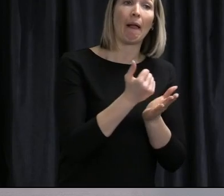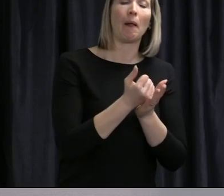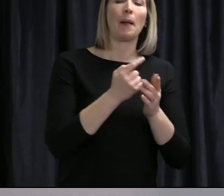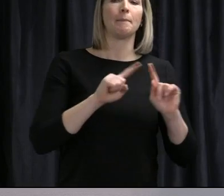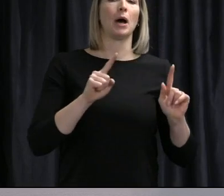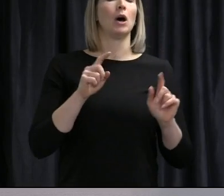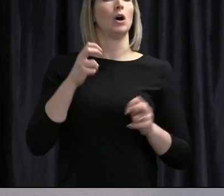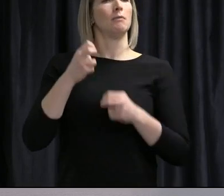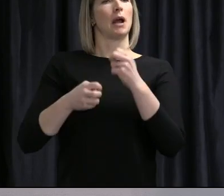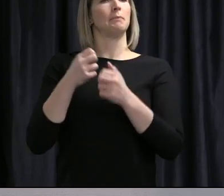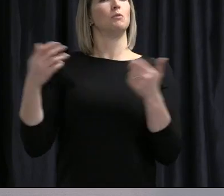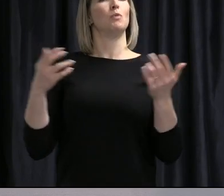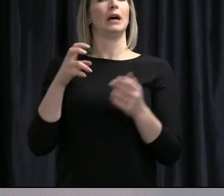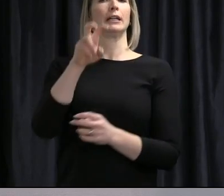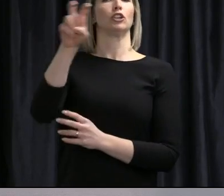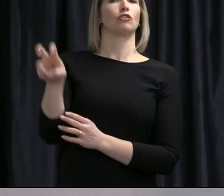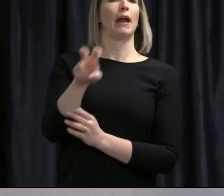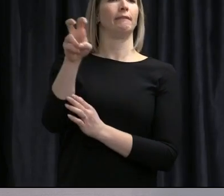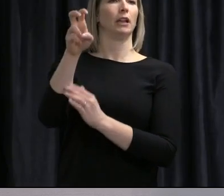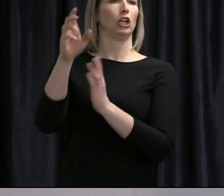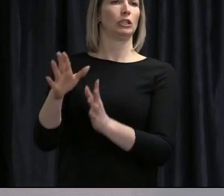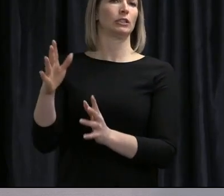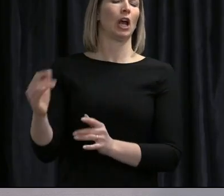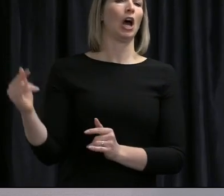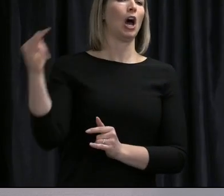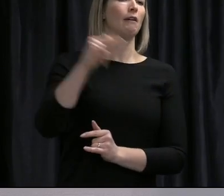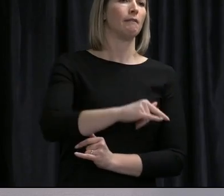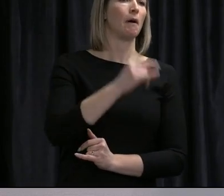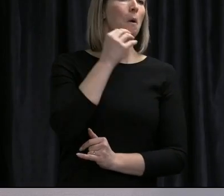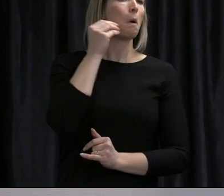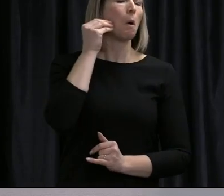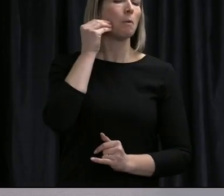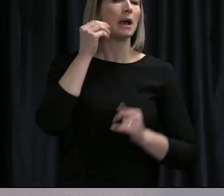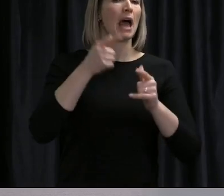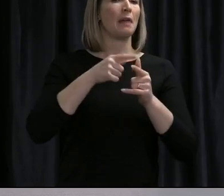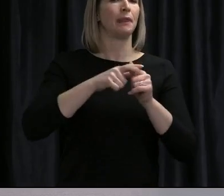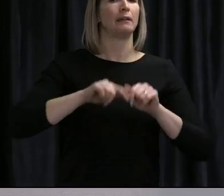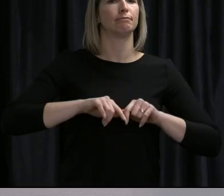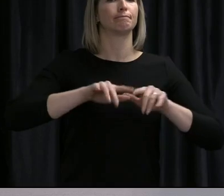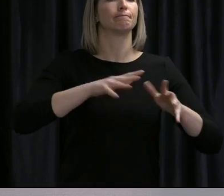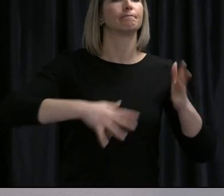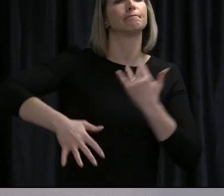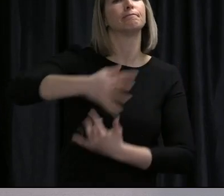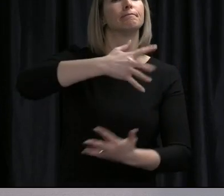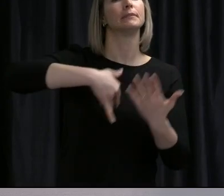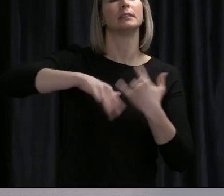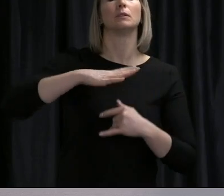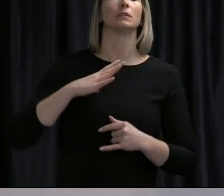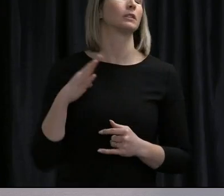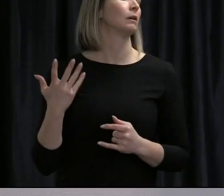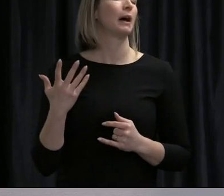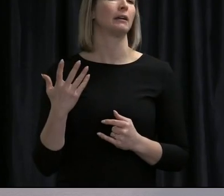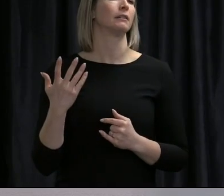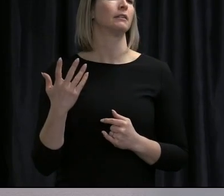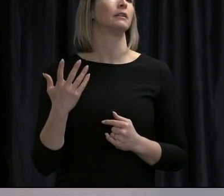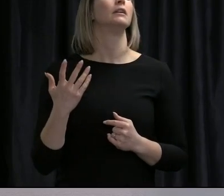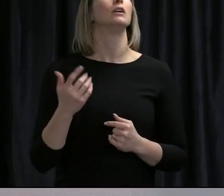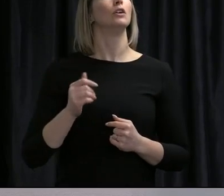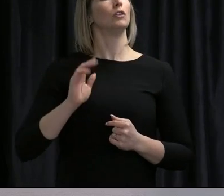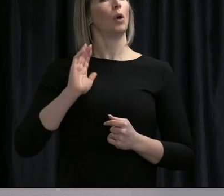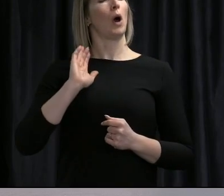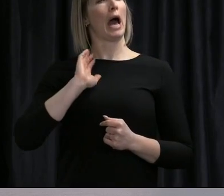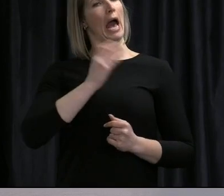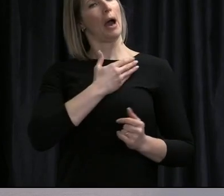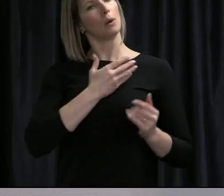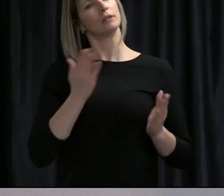possibility that we may see community-acquired infections. So the key at the moment is to do the things we've outlined today with the Premier